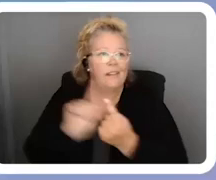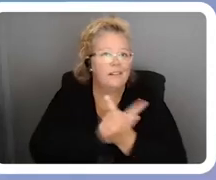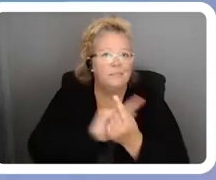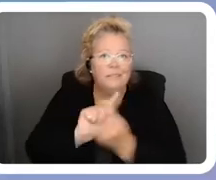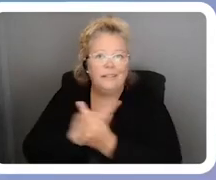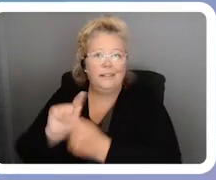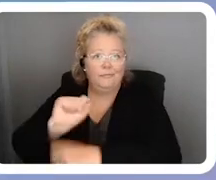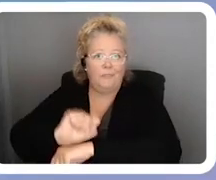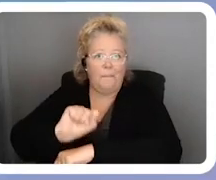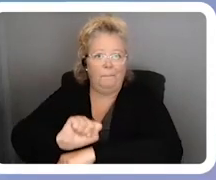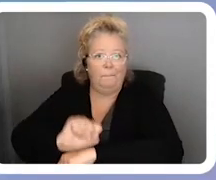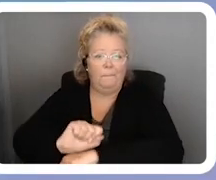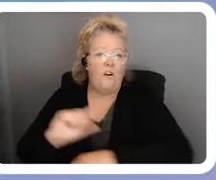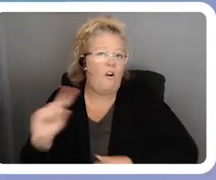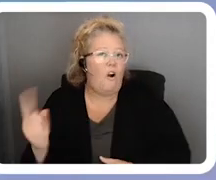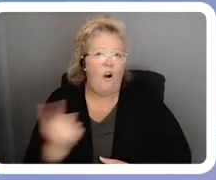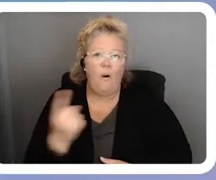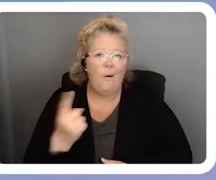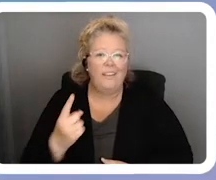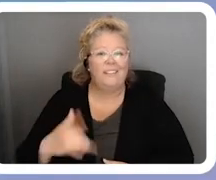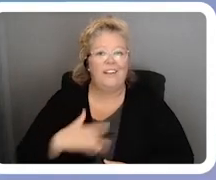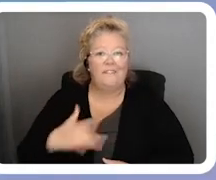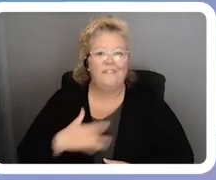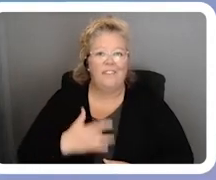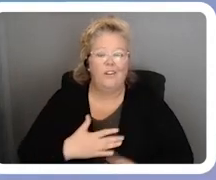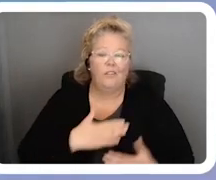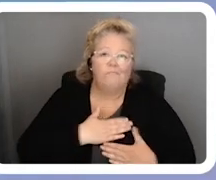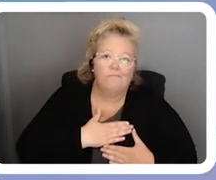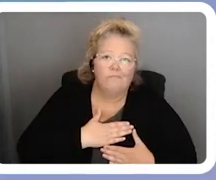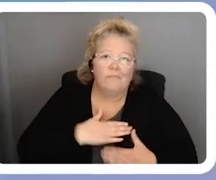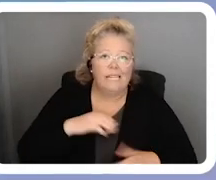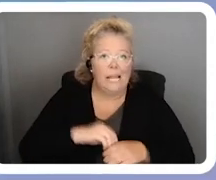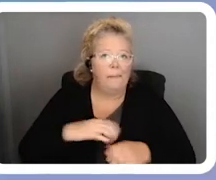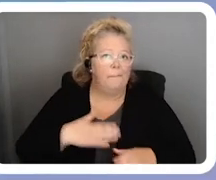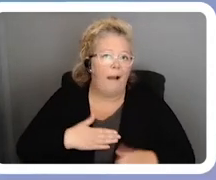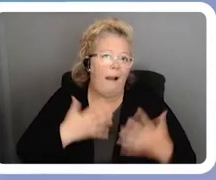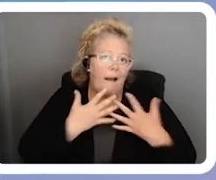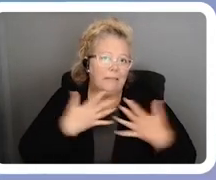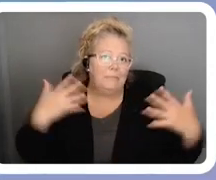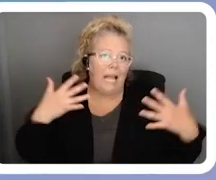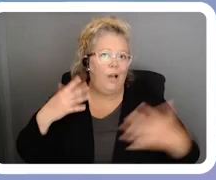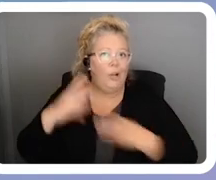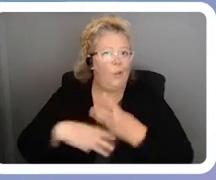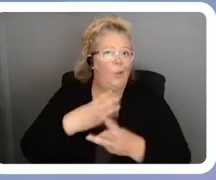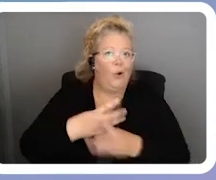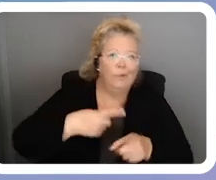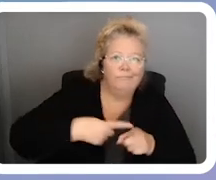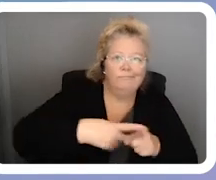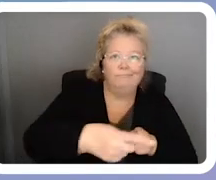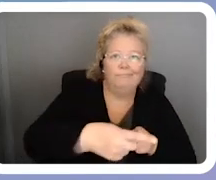and always have a place in my heart in my hospitality world.